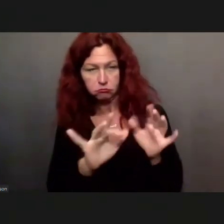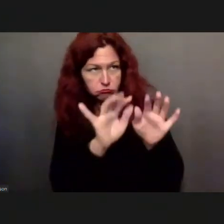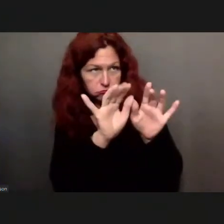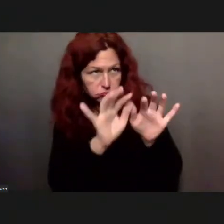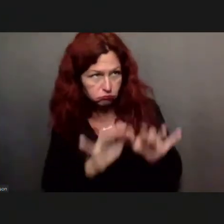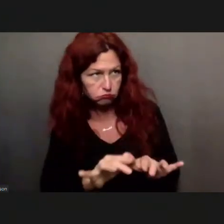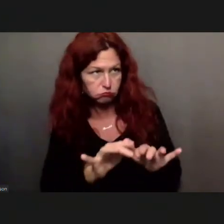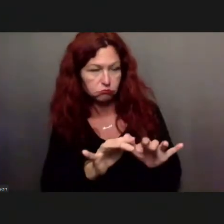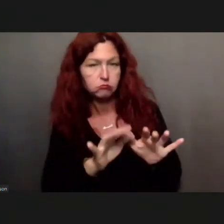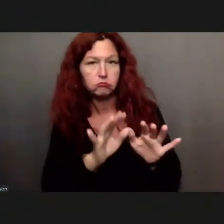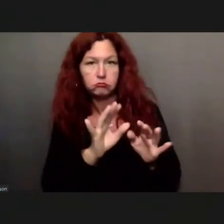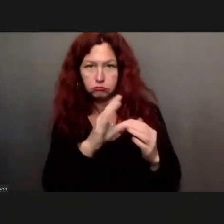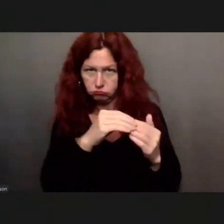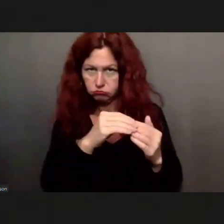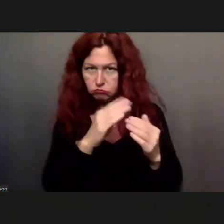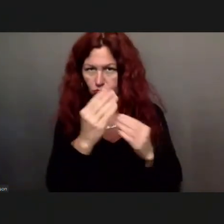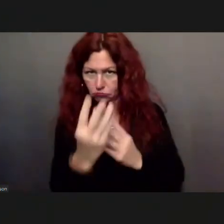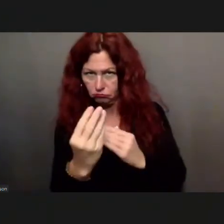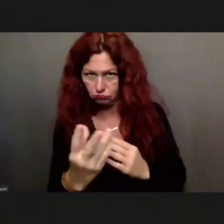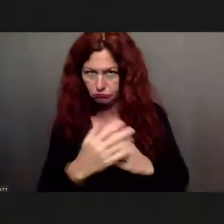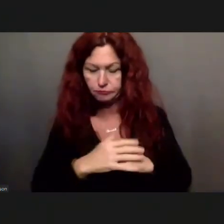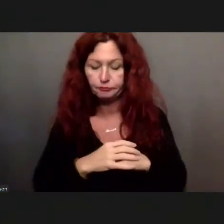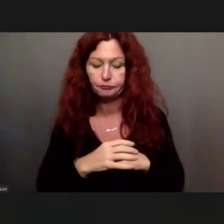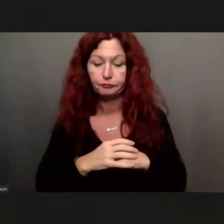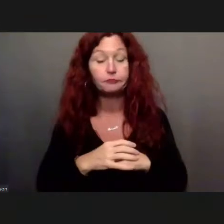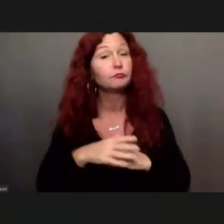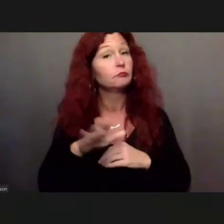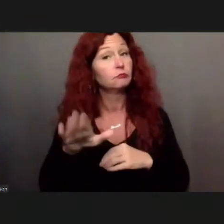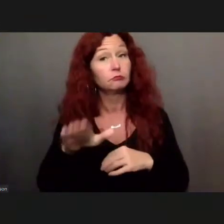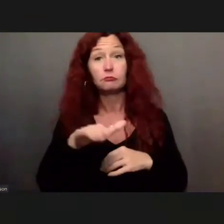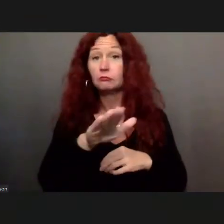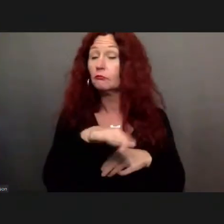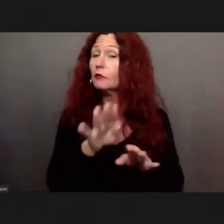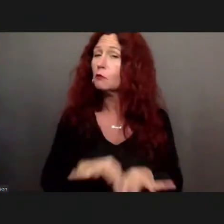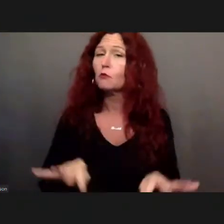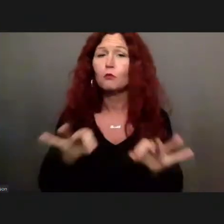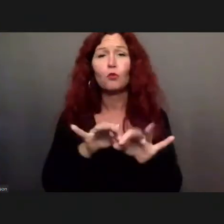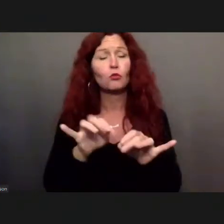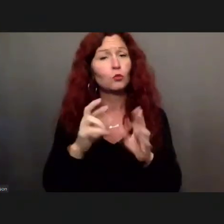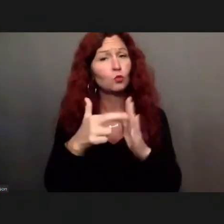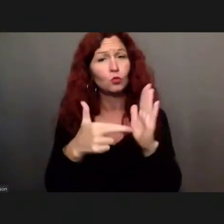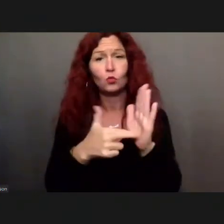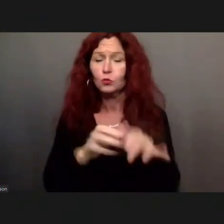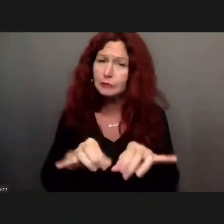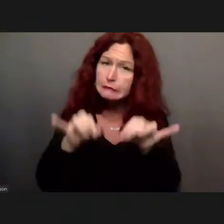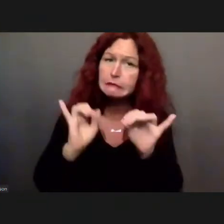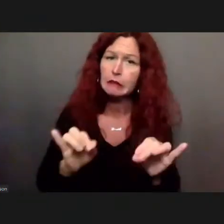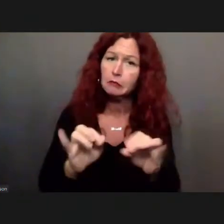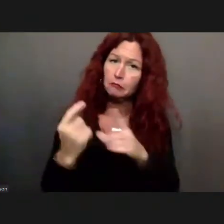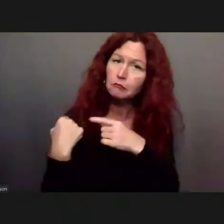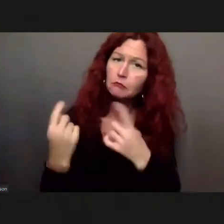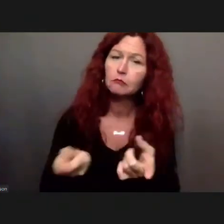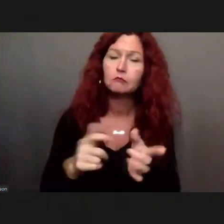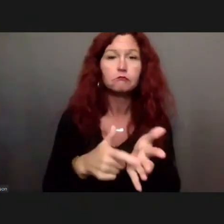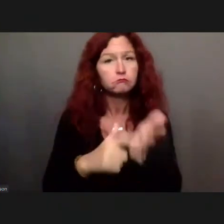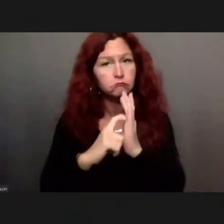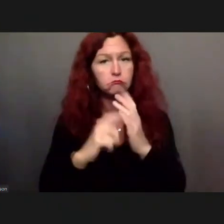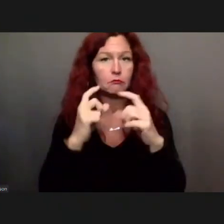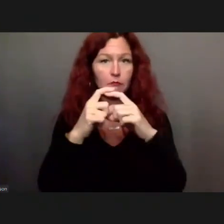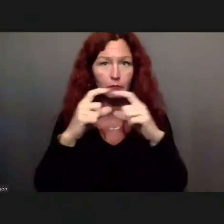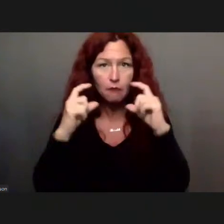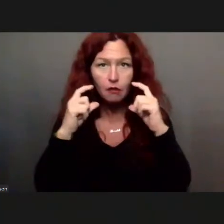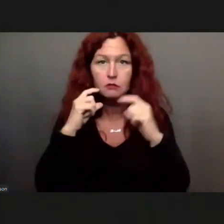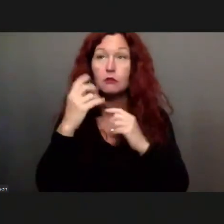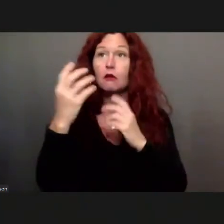county, reminding people to wear masks and practice social distancing and to stay home if they're sick. Miami-Dade County Police